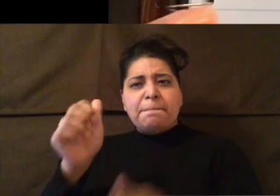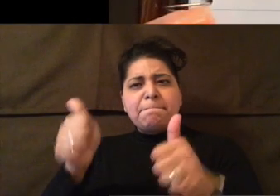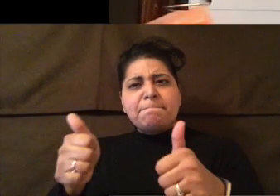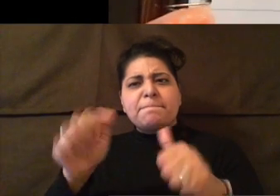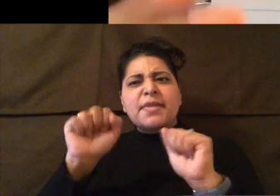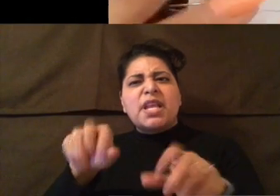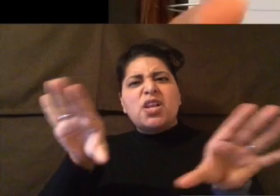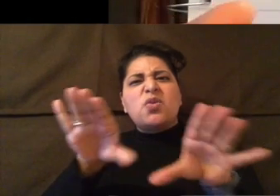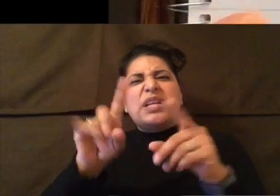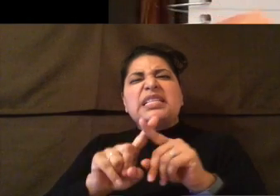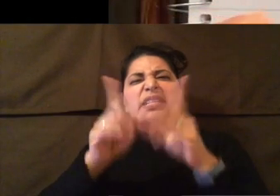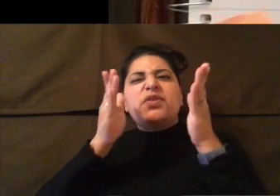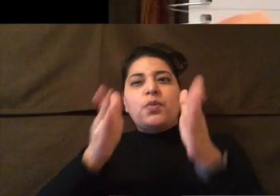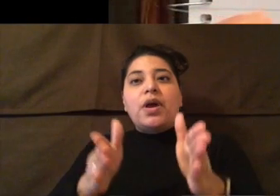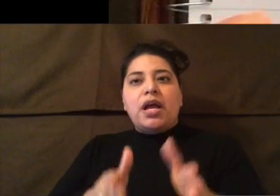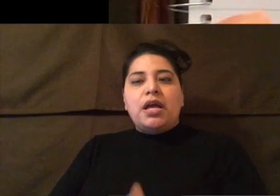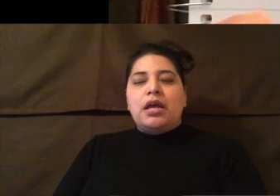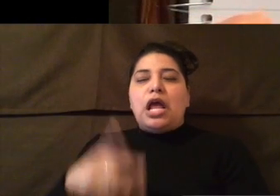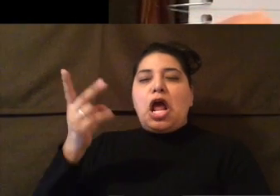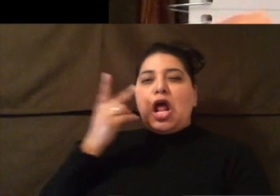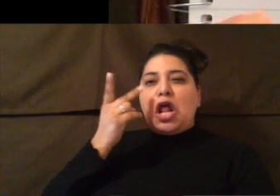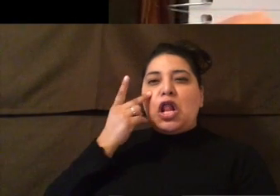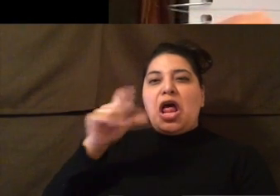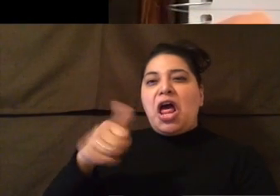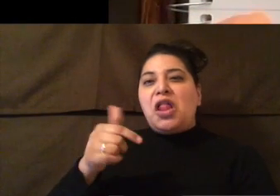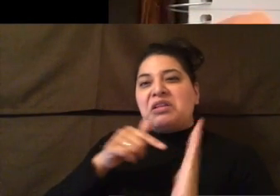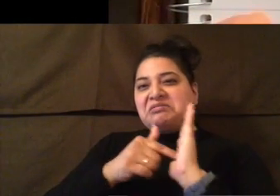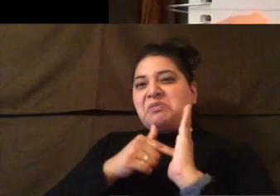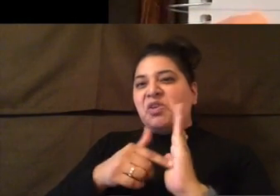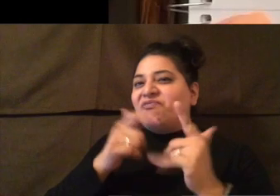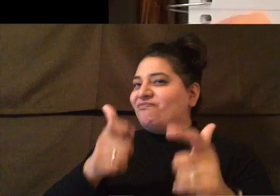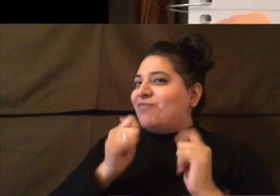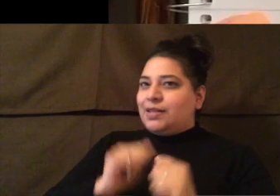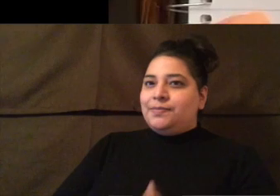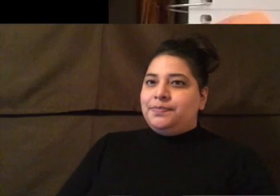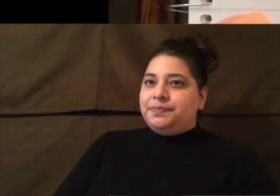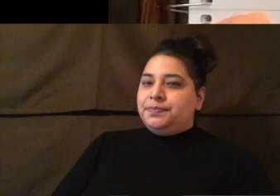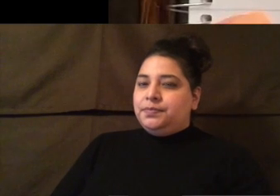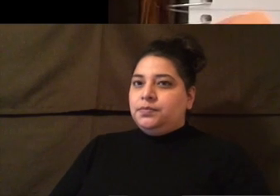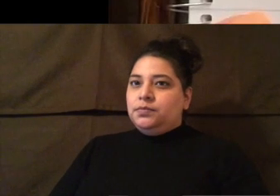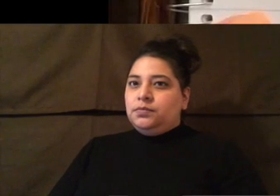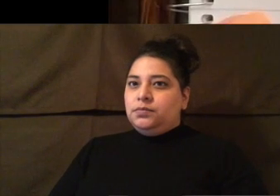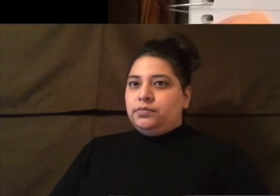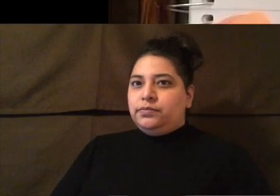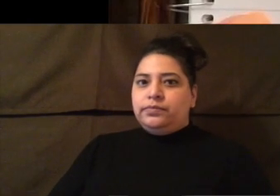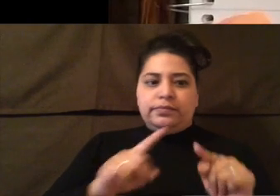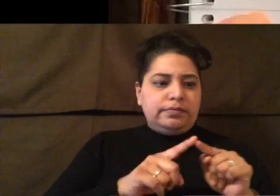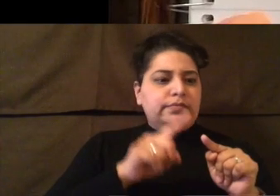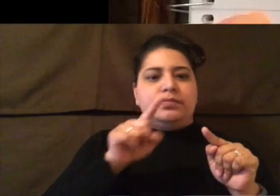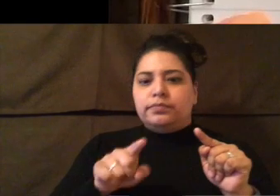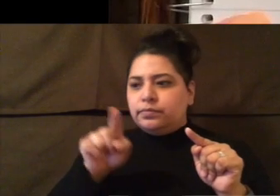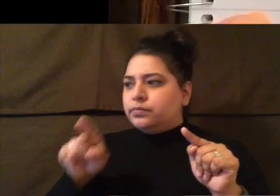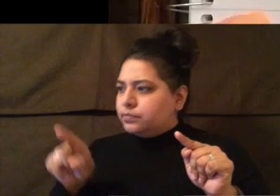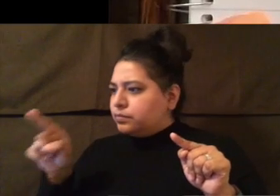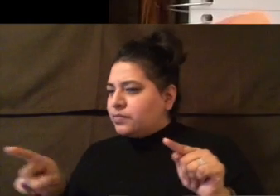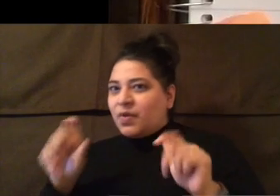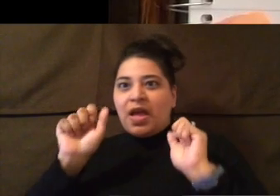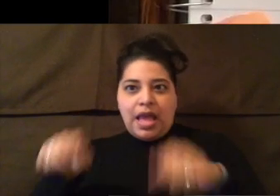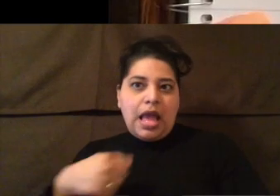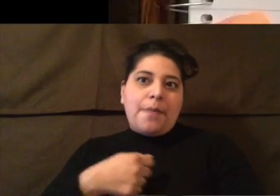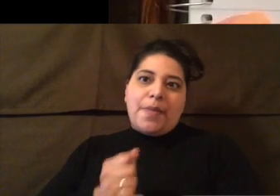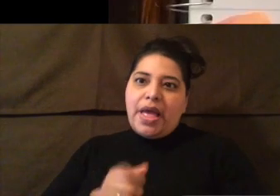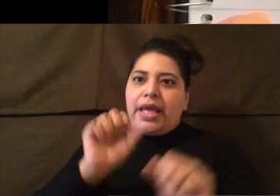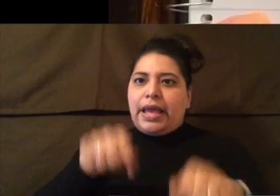Okay, you could have done this another way. Let's just look at another example really fast. Some jumps that you could have